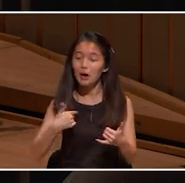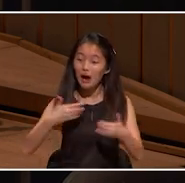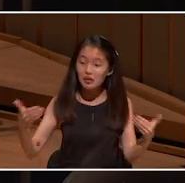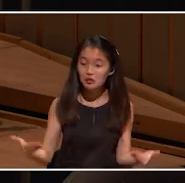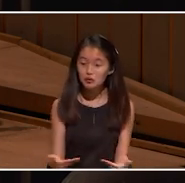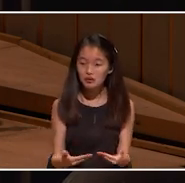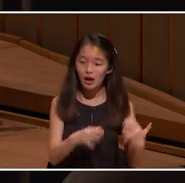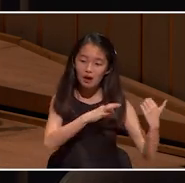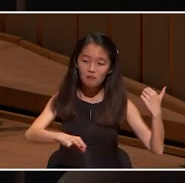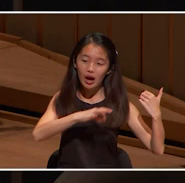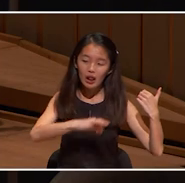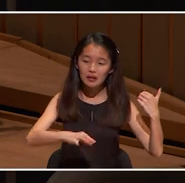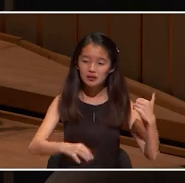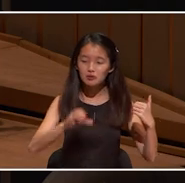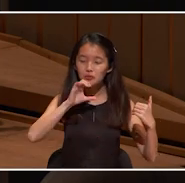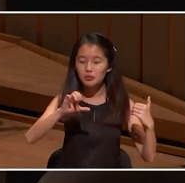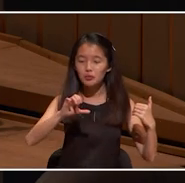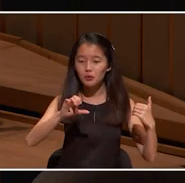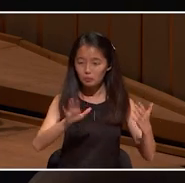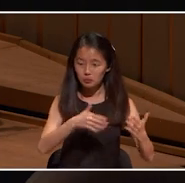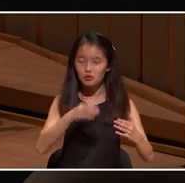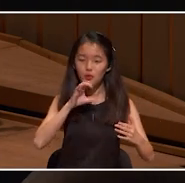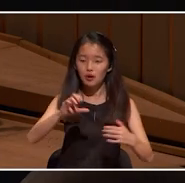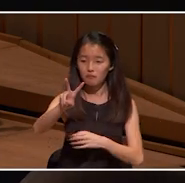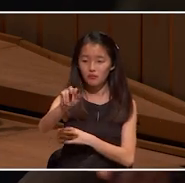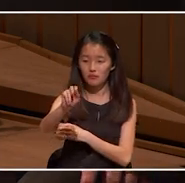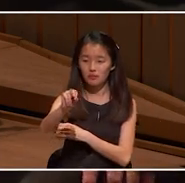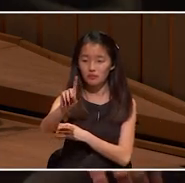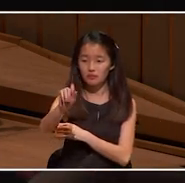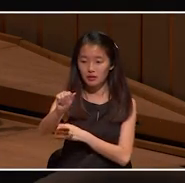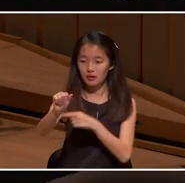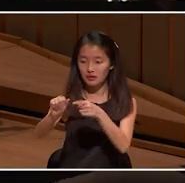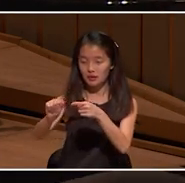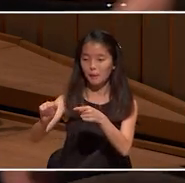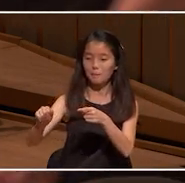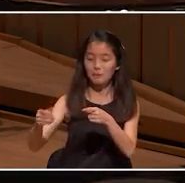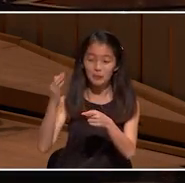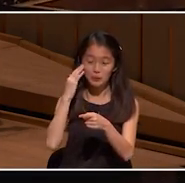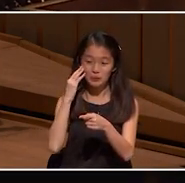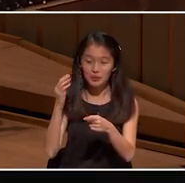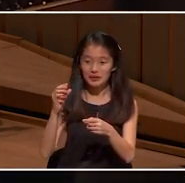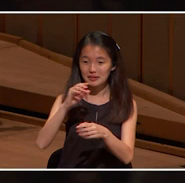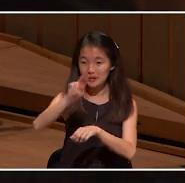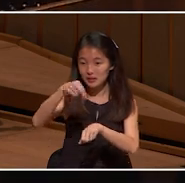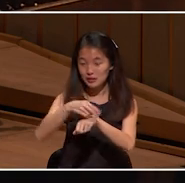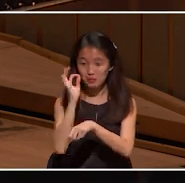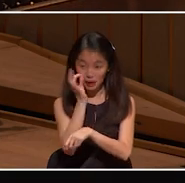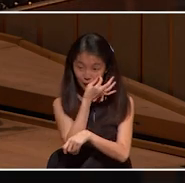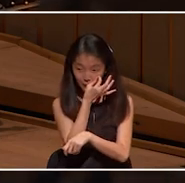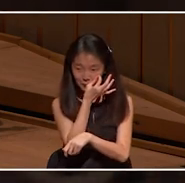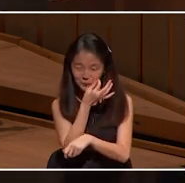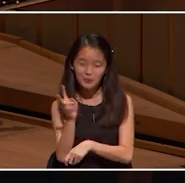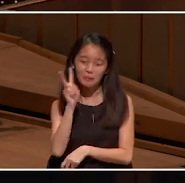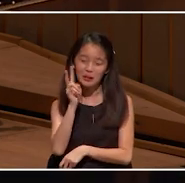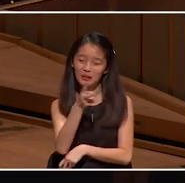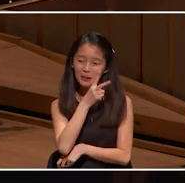titled VANDA. And immediately you'll think about our national flower, VANDA Miss Joaquim. This piece was first commissioned by the Ministry of